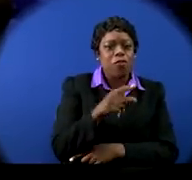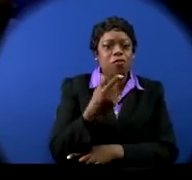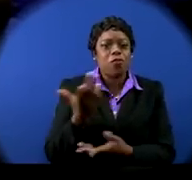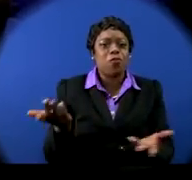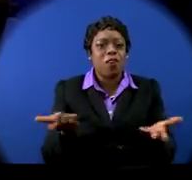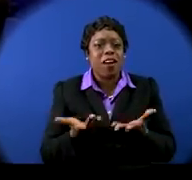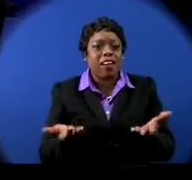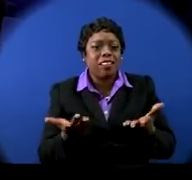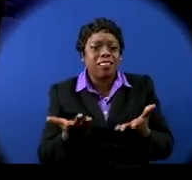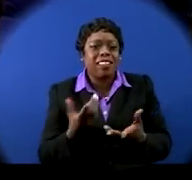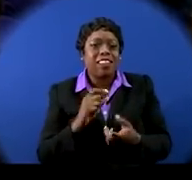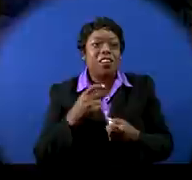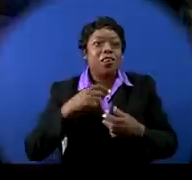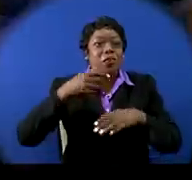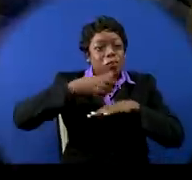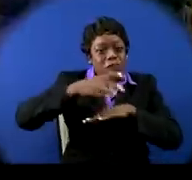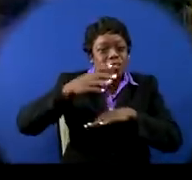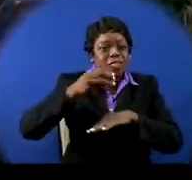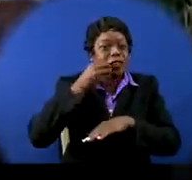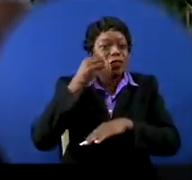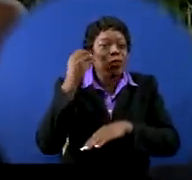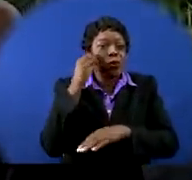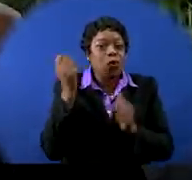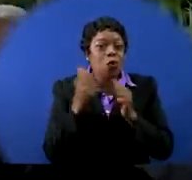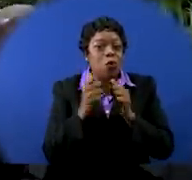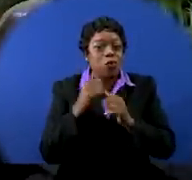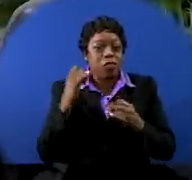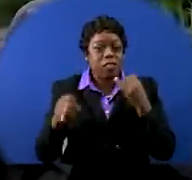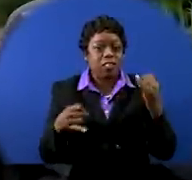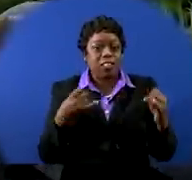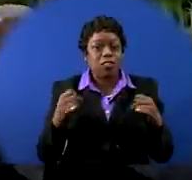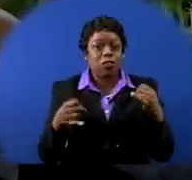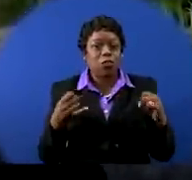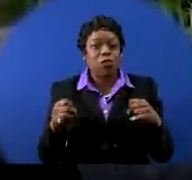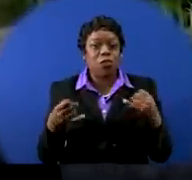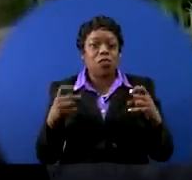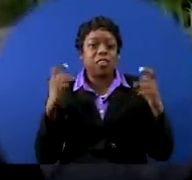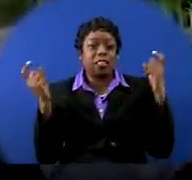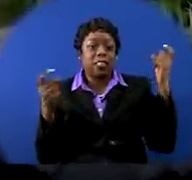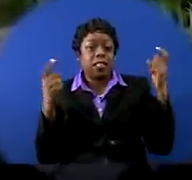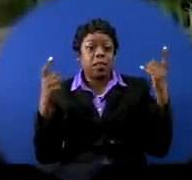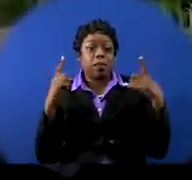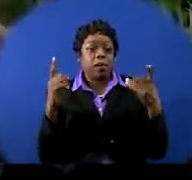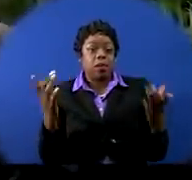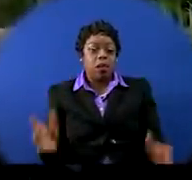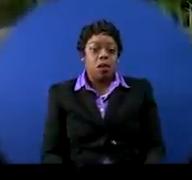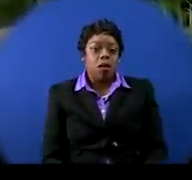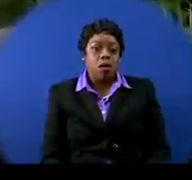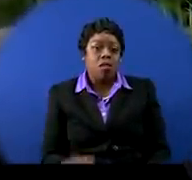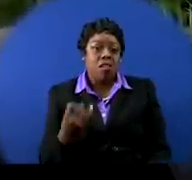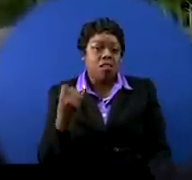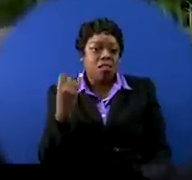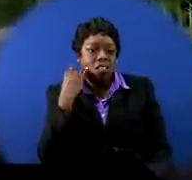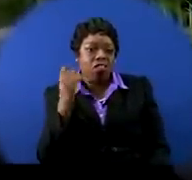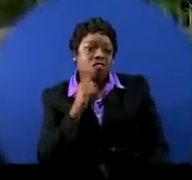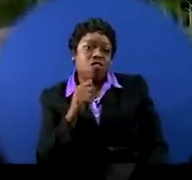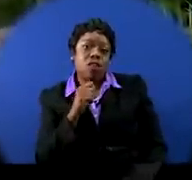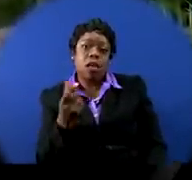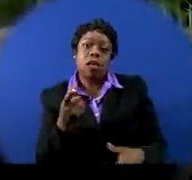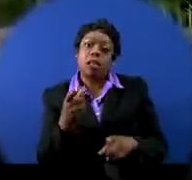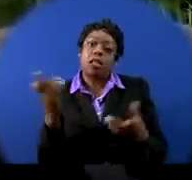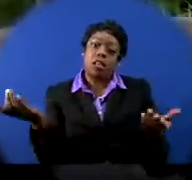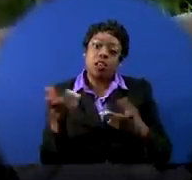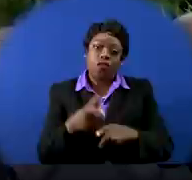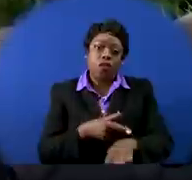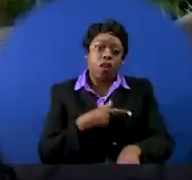your place of origin with joy. Celebrate them while they're walking. So if you're only here for a limited time, but you say, Pastor, I need a church while